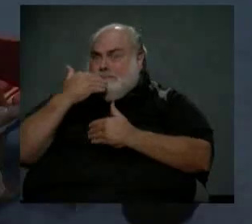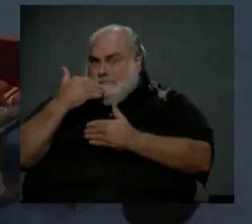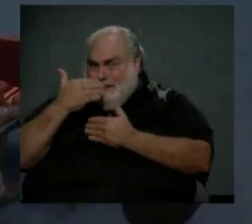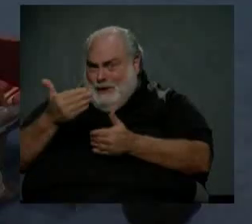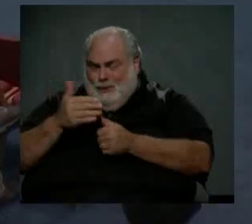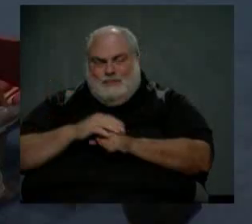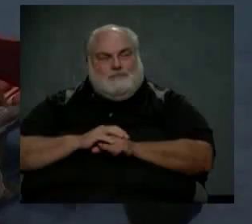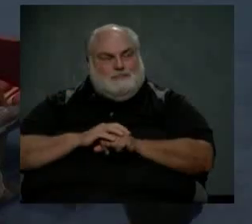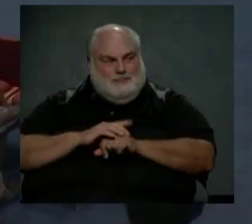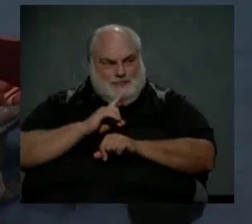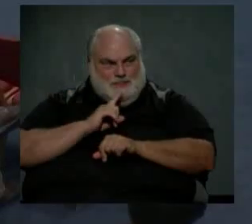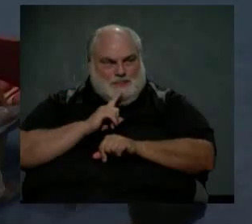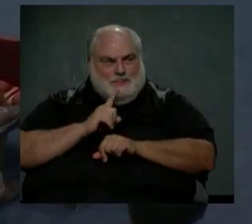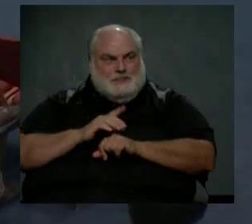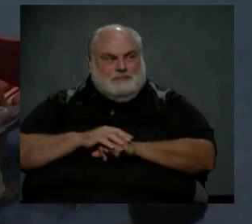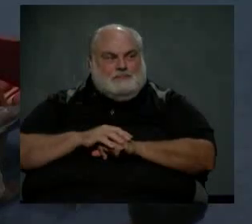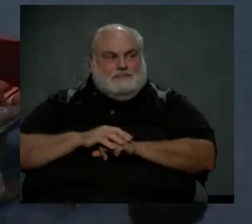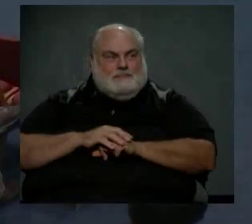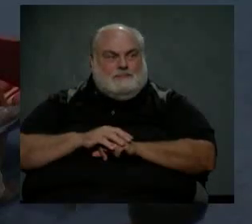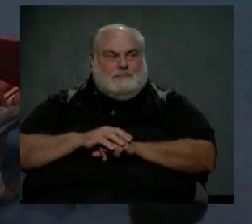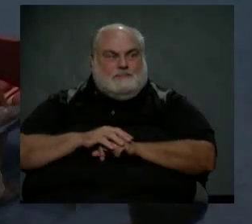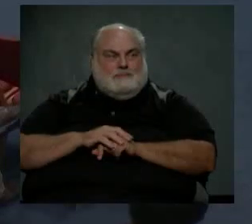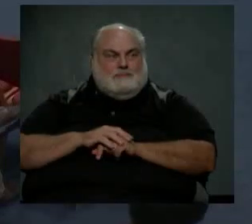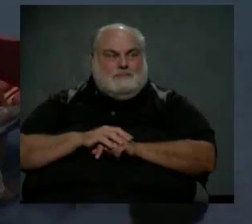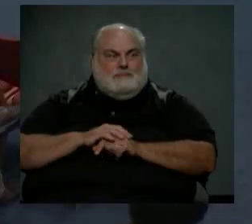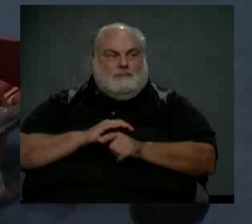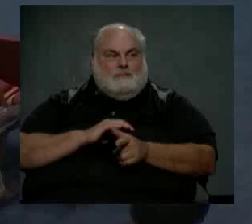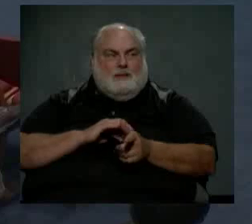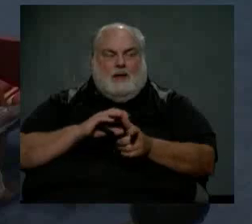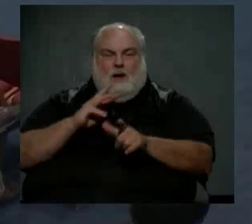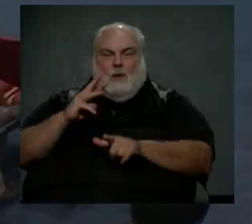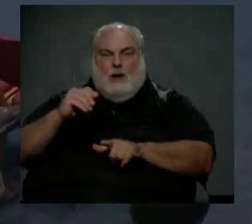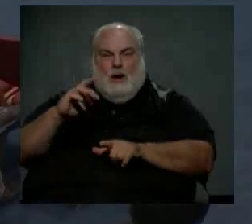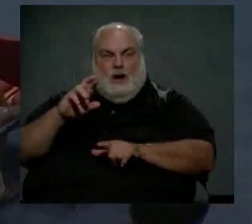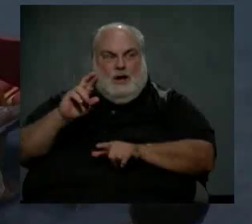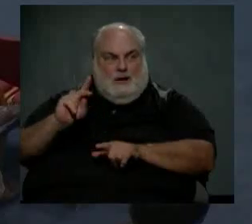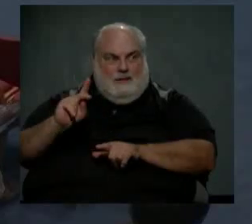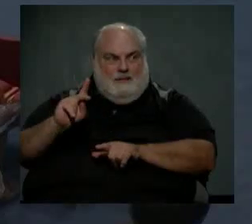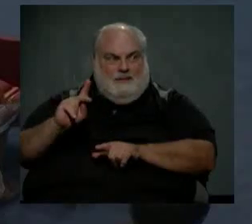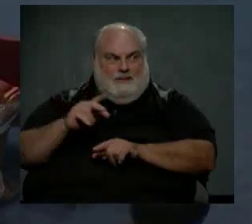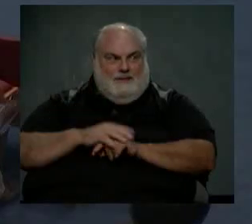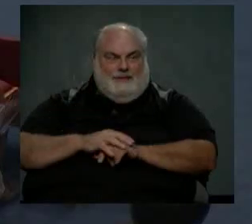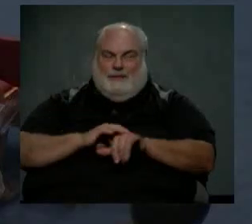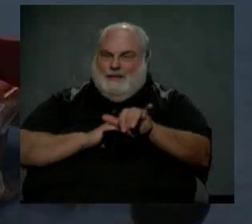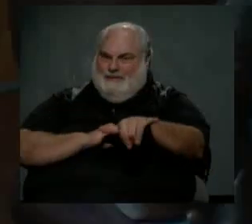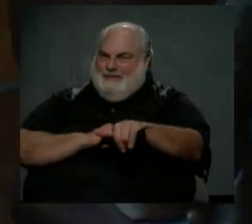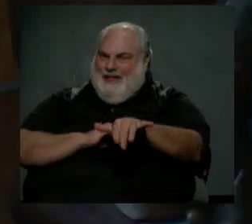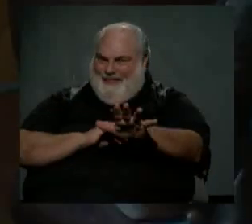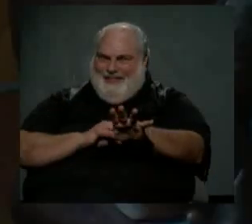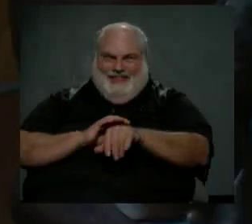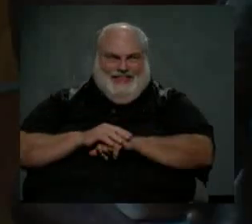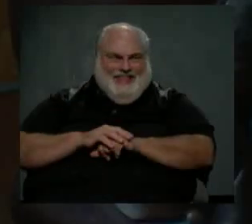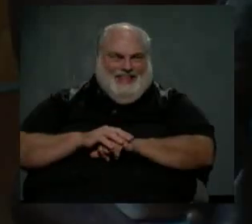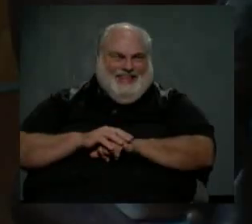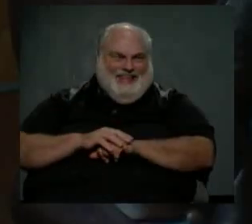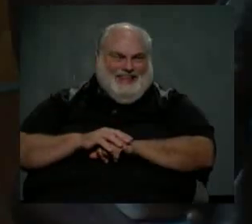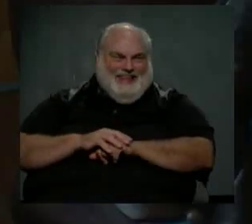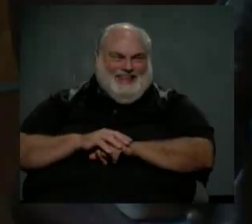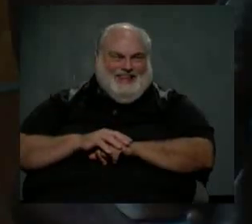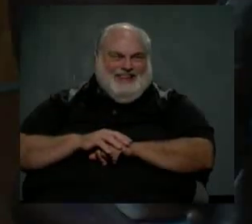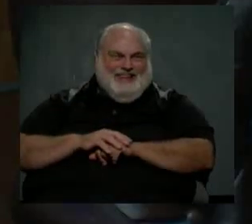right. Thank you, Director Hendricks. Director Wyrick, and I think that you might as well just stay, if you don't